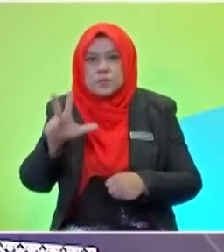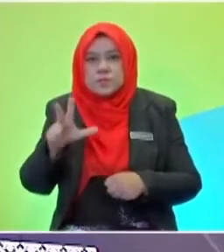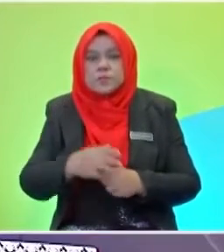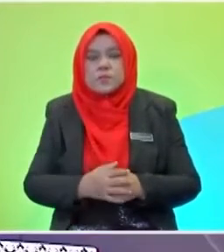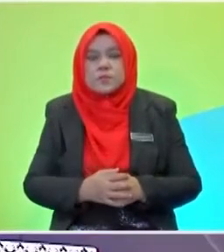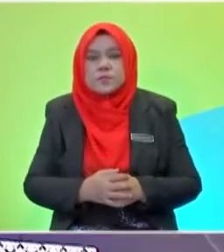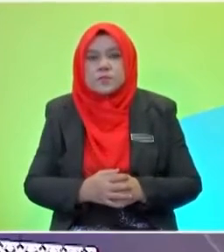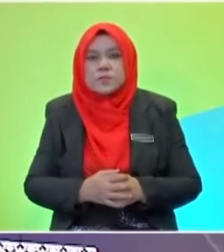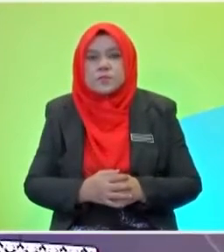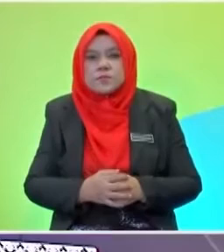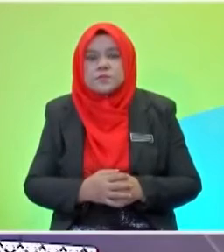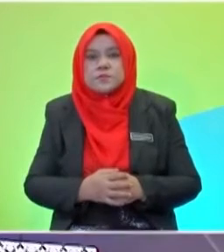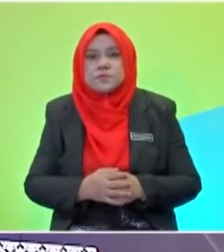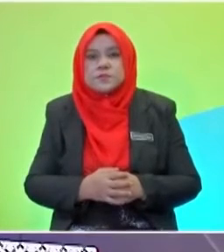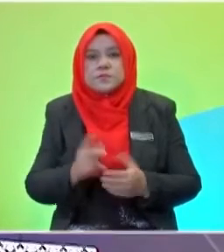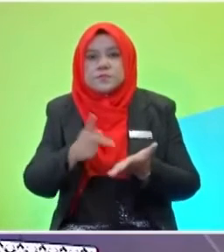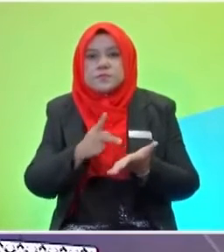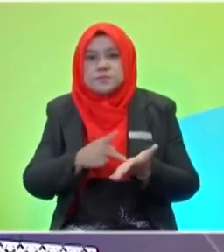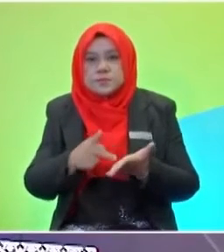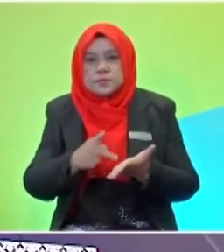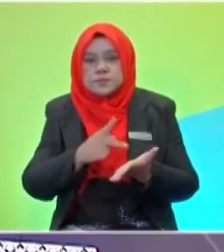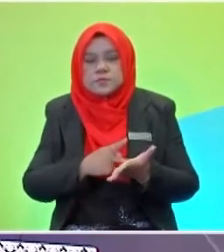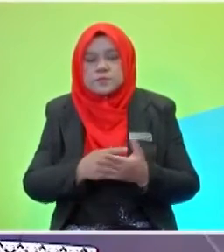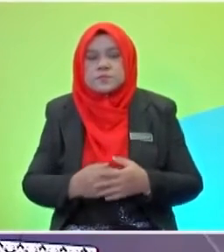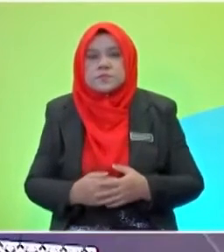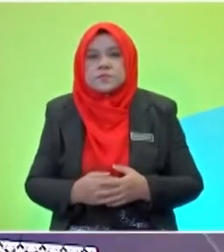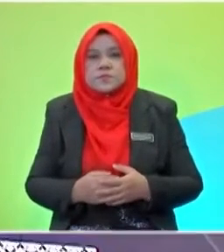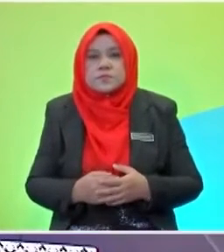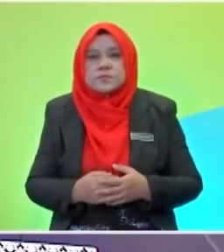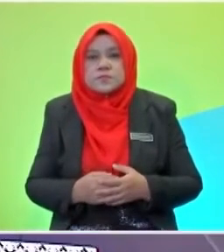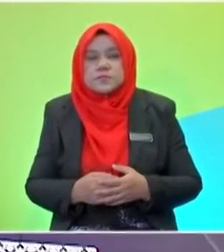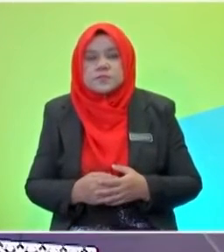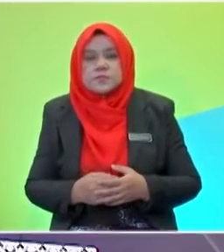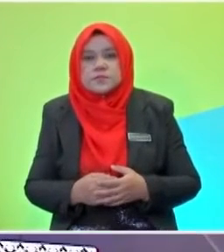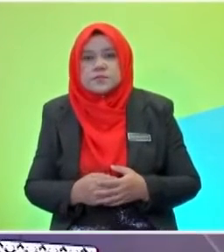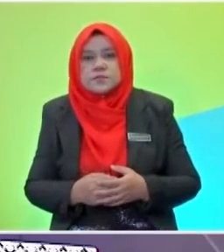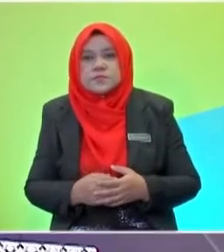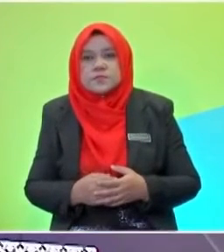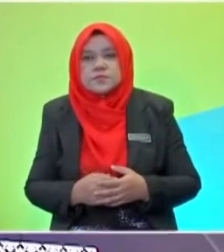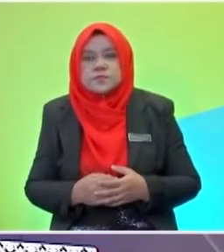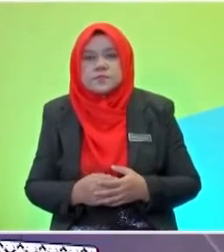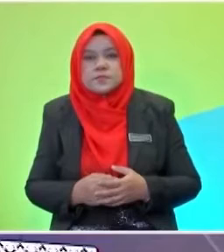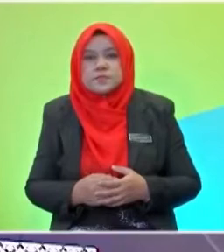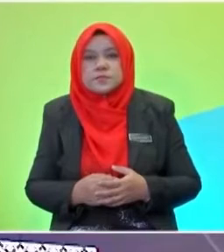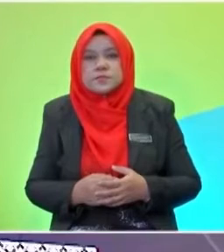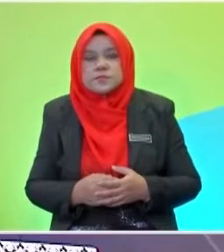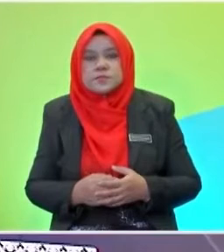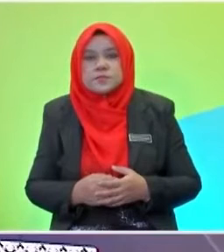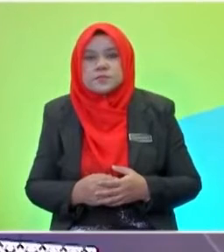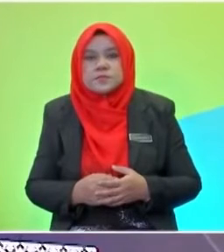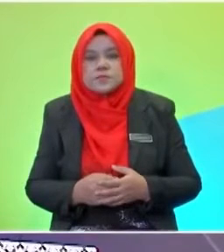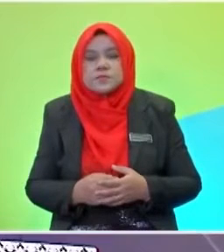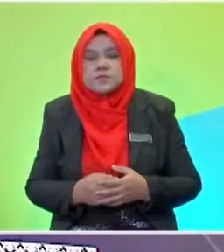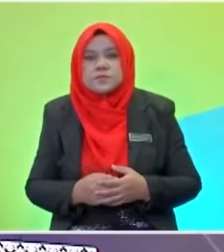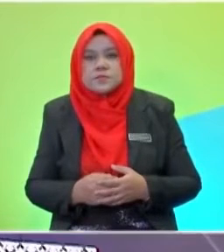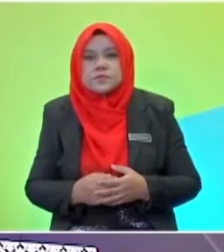4 times 3, 12. 4 times 3, 12. Plus 1, 13. 1 times 3 is 3. Plus 1, 4. 4 times 2, you